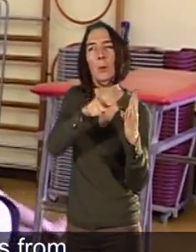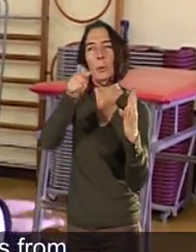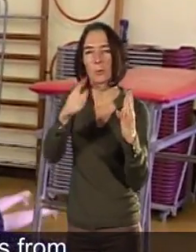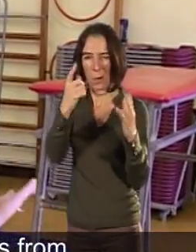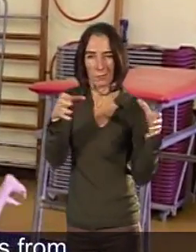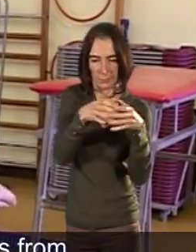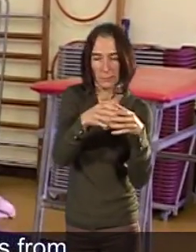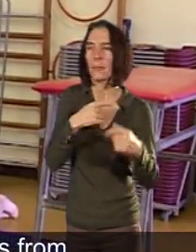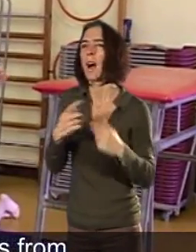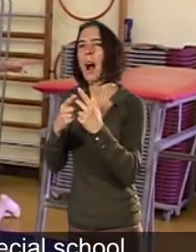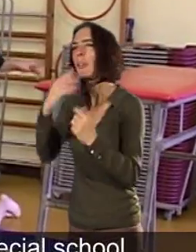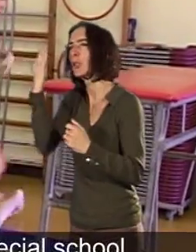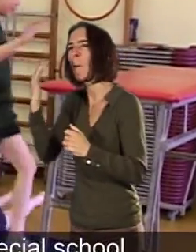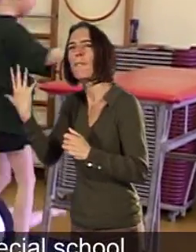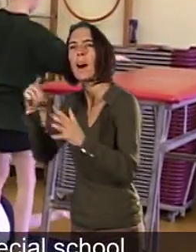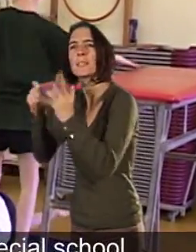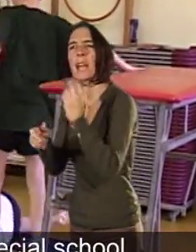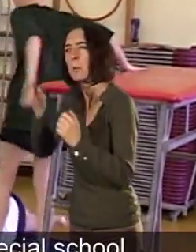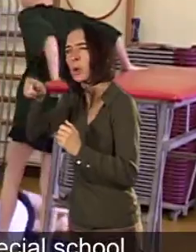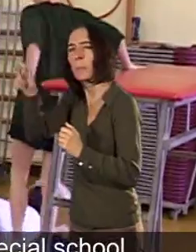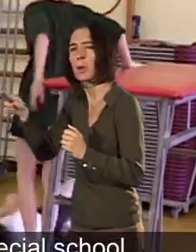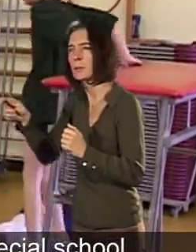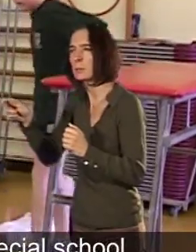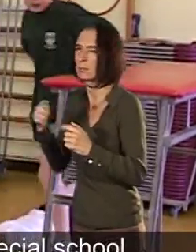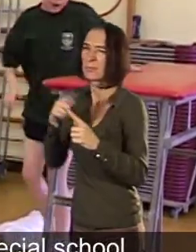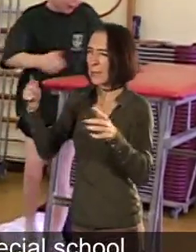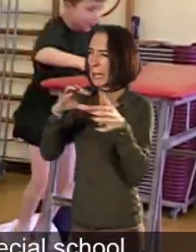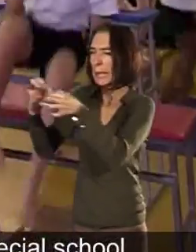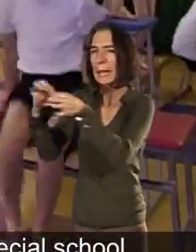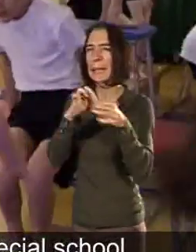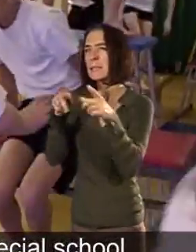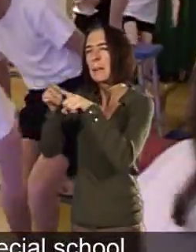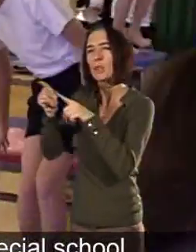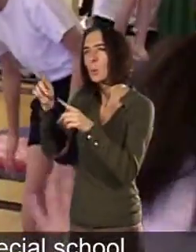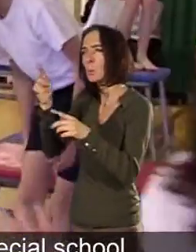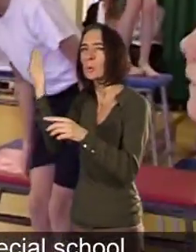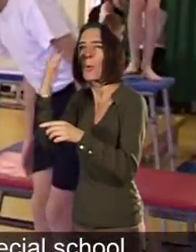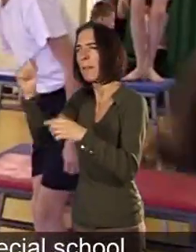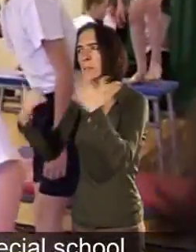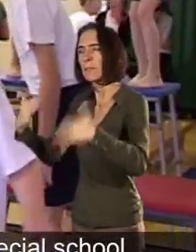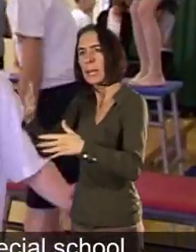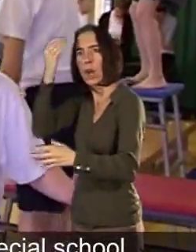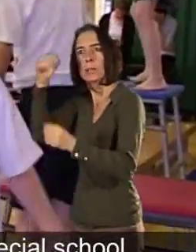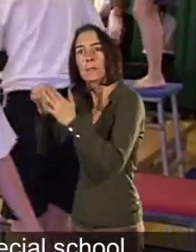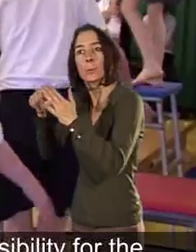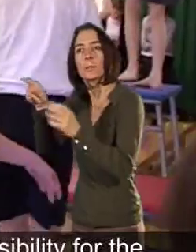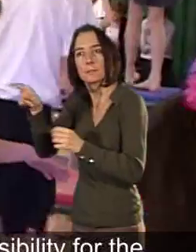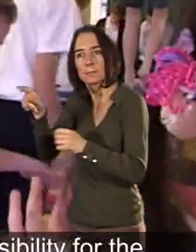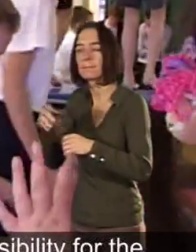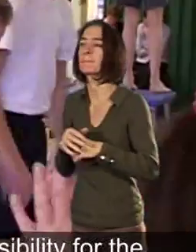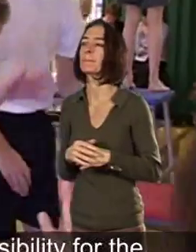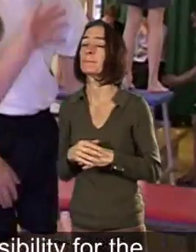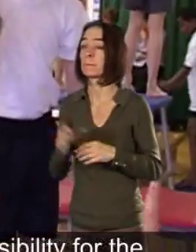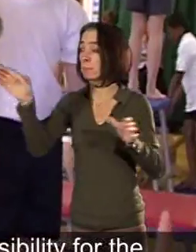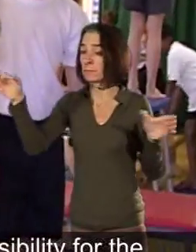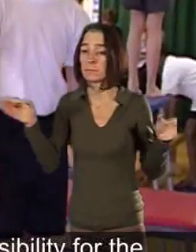and 5 disabled pupils on outreach from Grangewood, a co-located special school for pupils with severe learning difficulties.